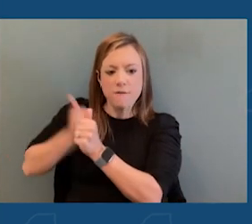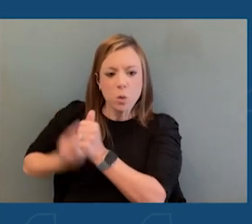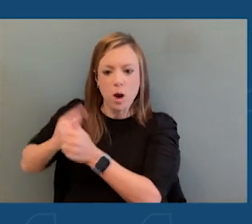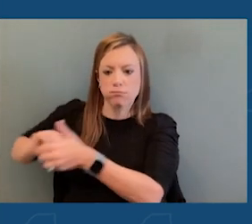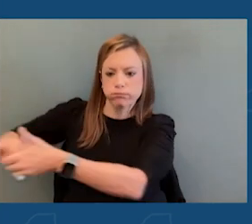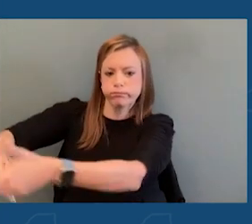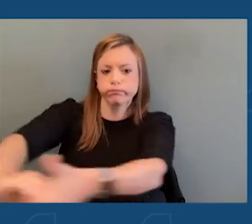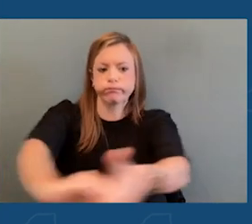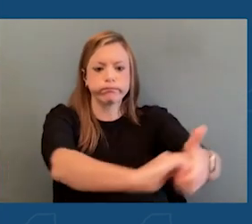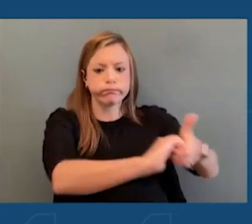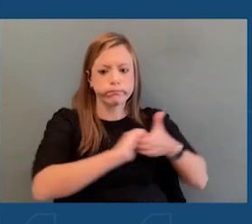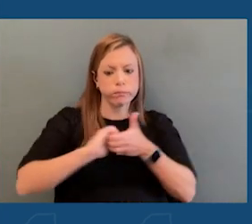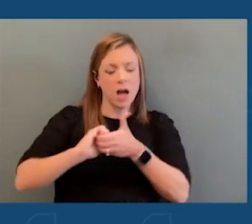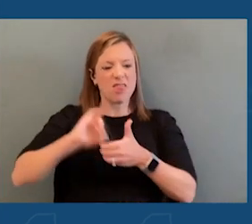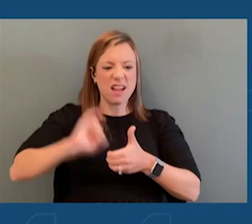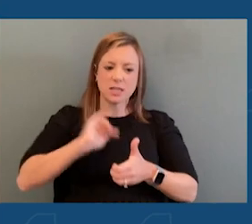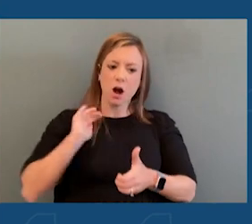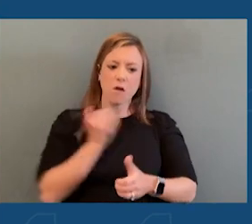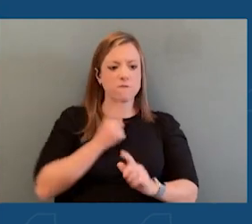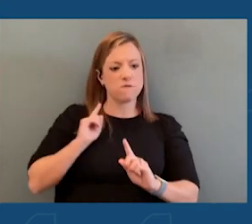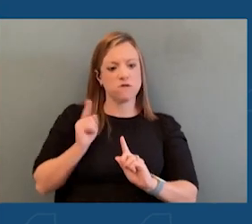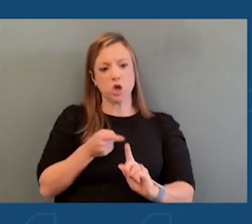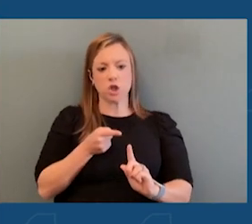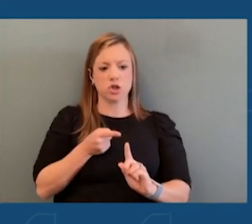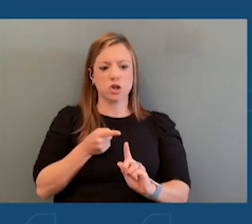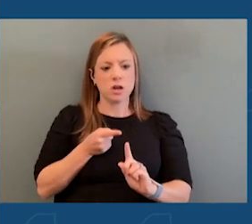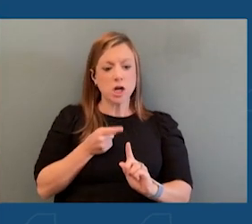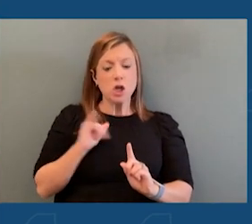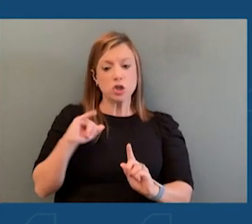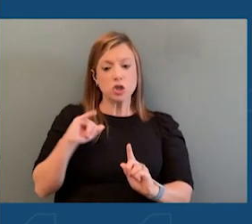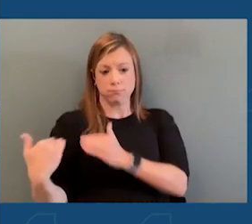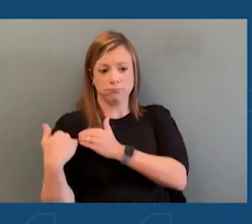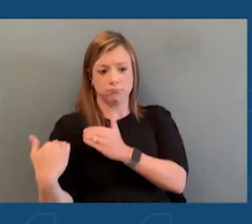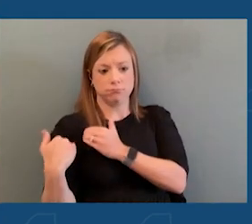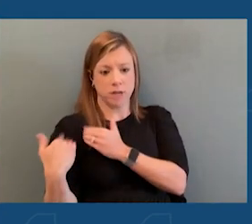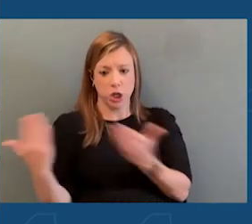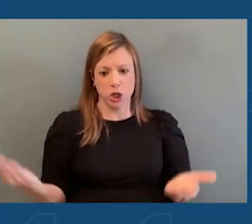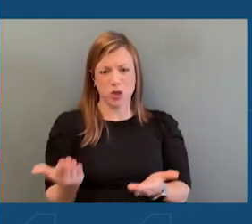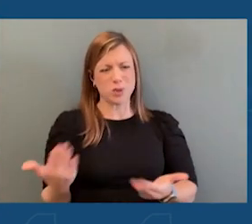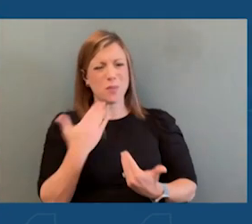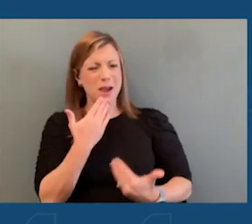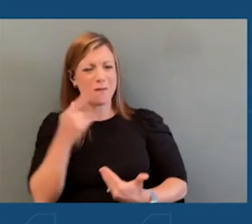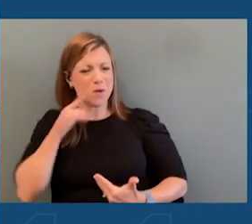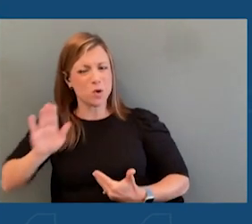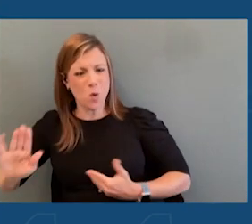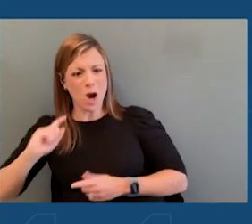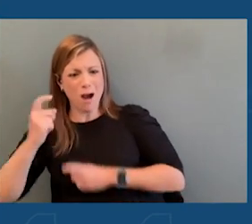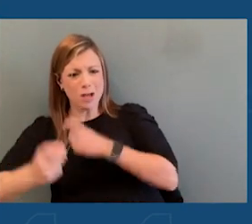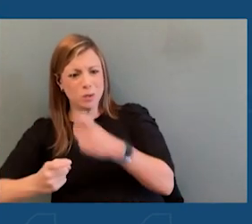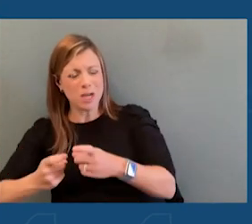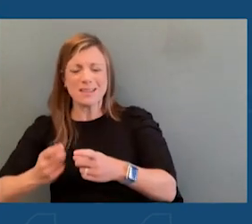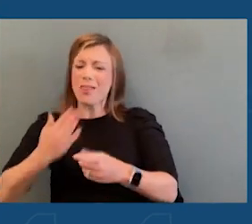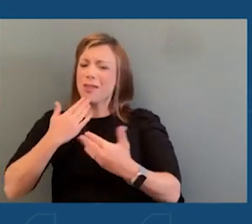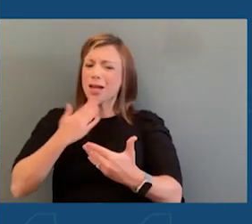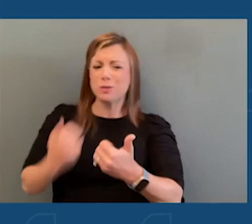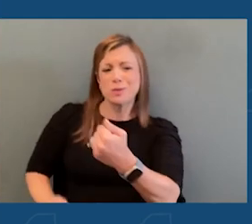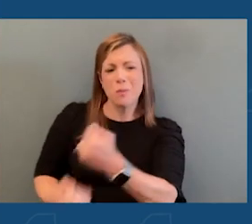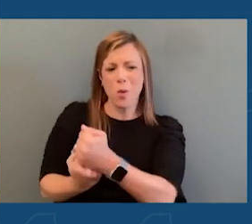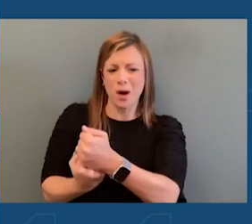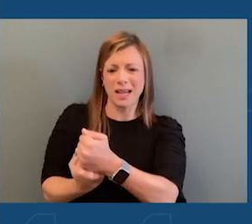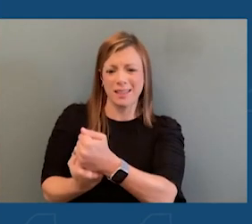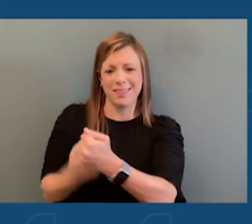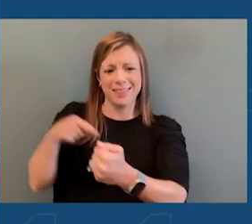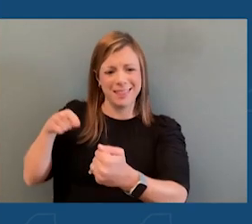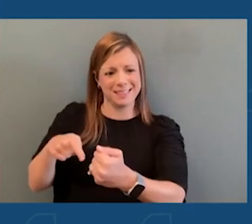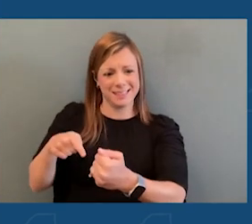job that we have in Northern Manhattan here. So thank you for all the contribution, and also thank you for supporting this institution.